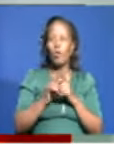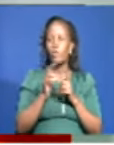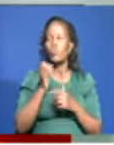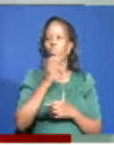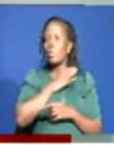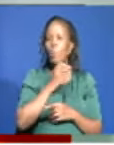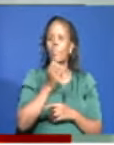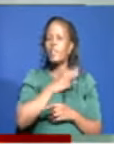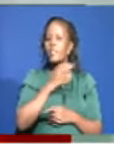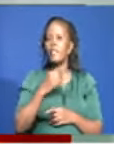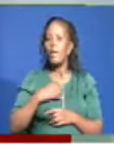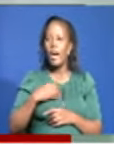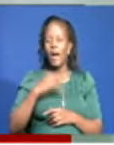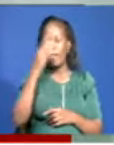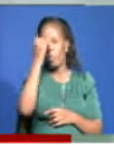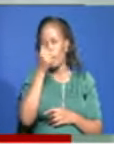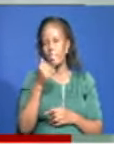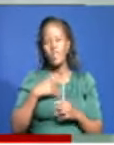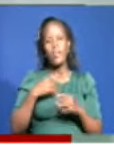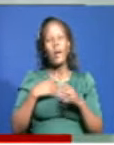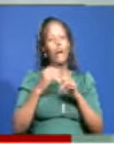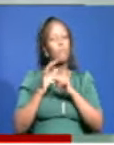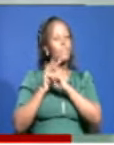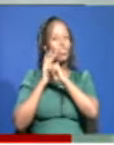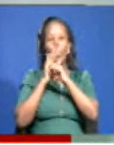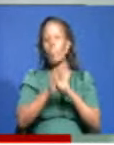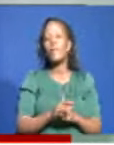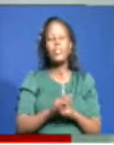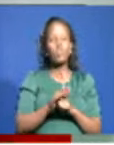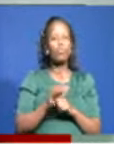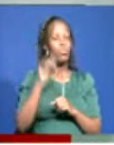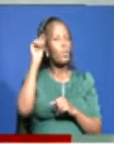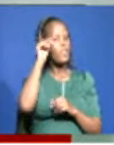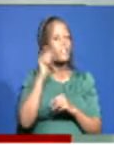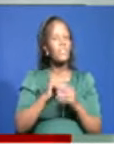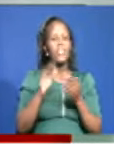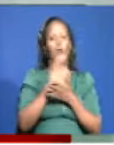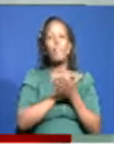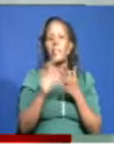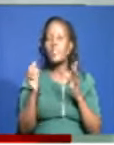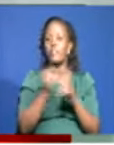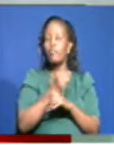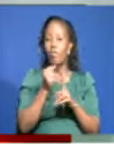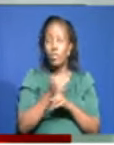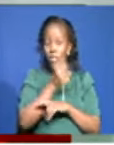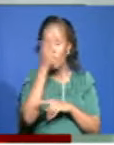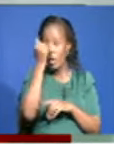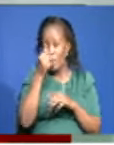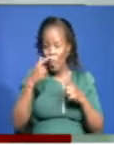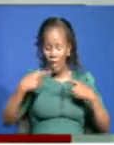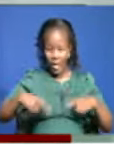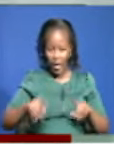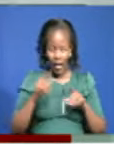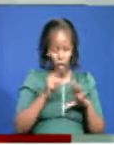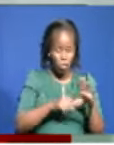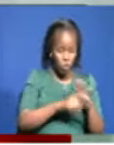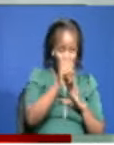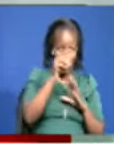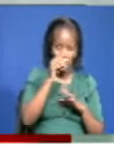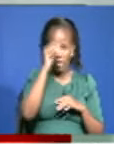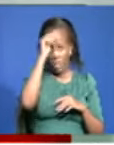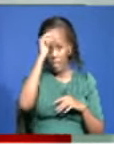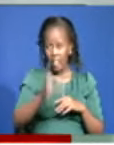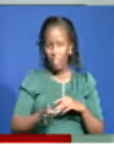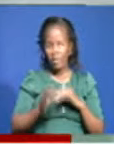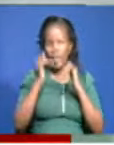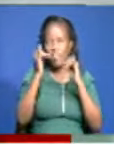he was being subjected to gender-based violence for not being allowed access to the governor's official residence and